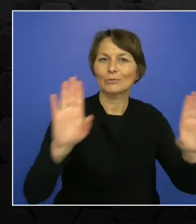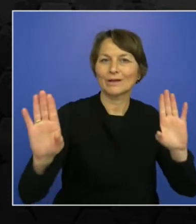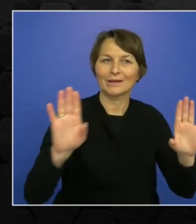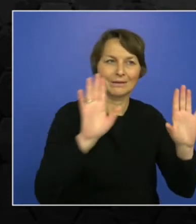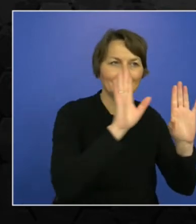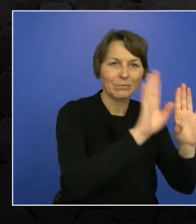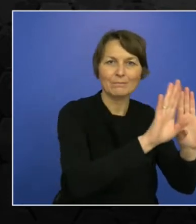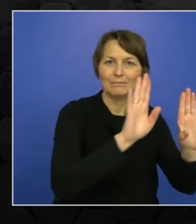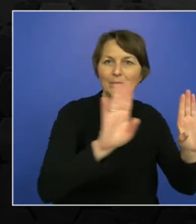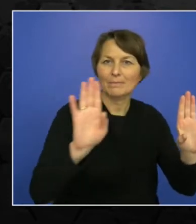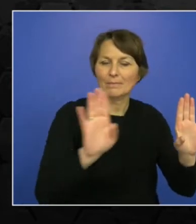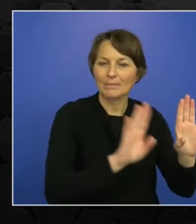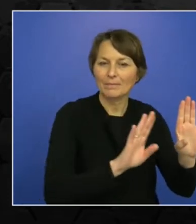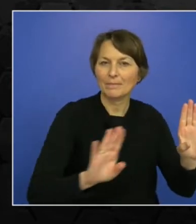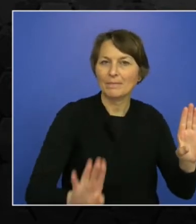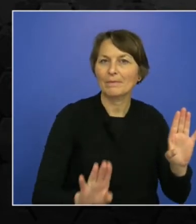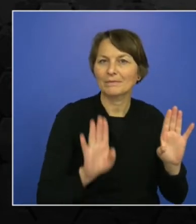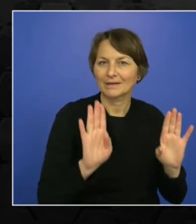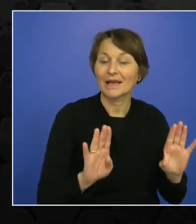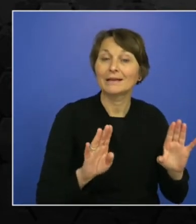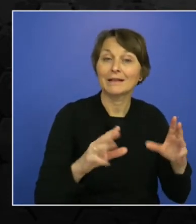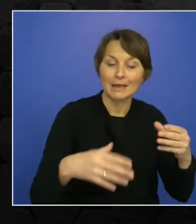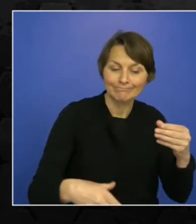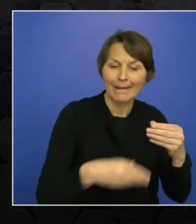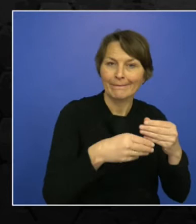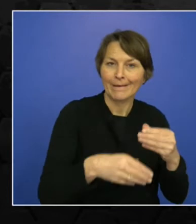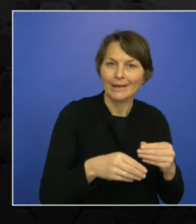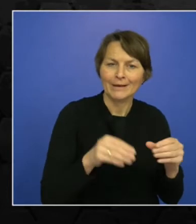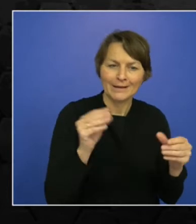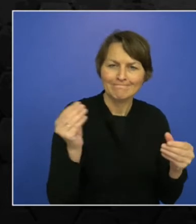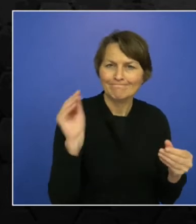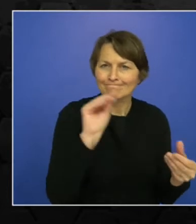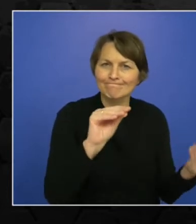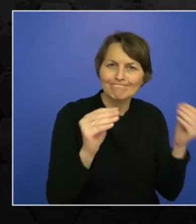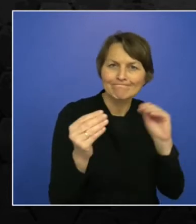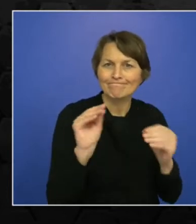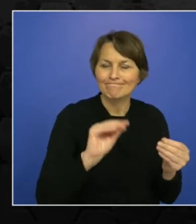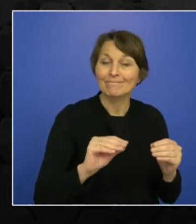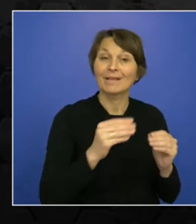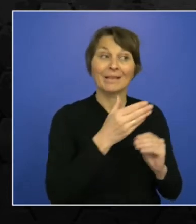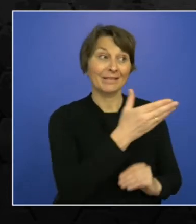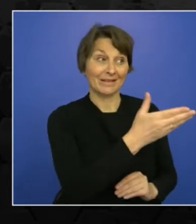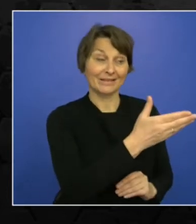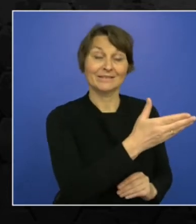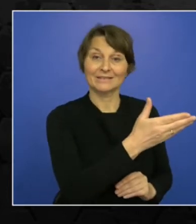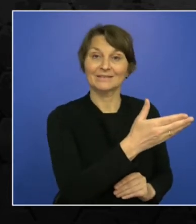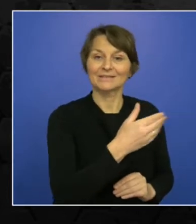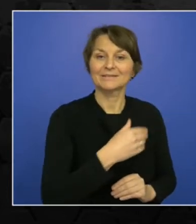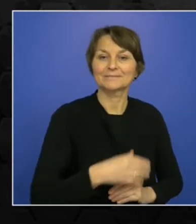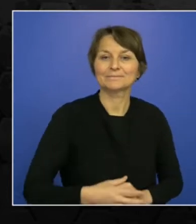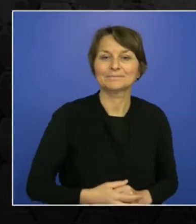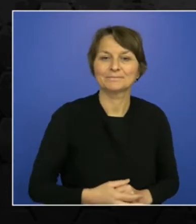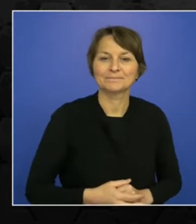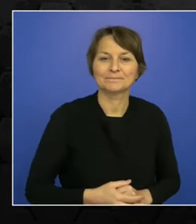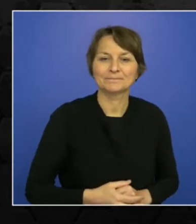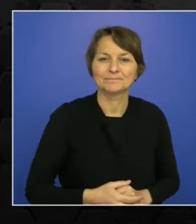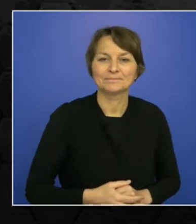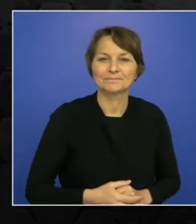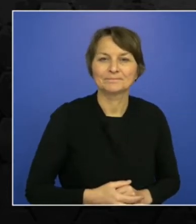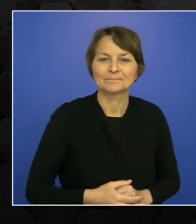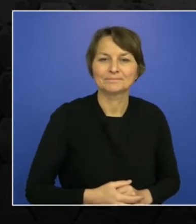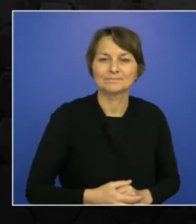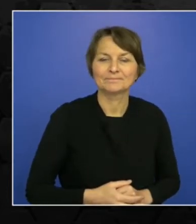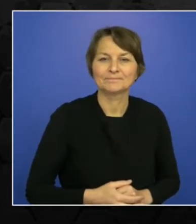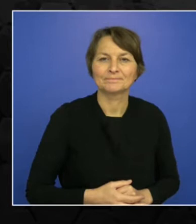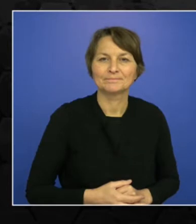gonna pass a collection. In this case, we are gonna create in our button, the one that's triggering everything, we are gonna create